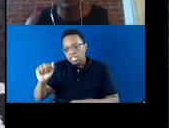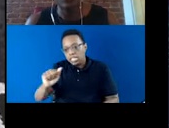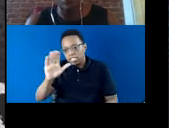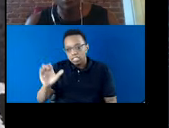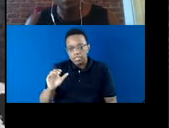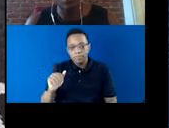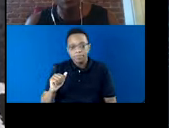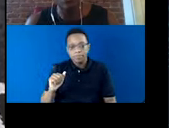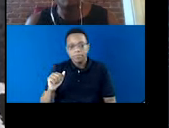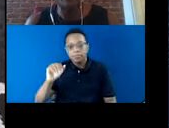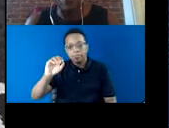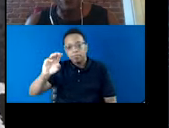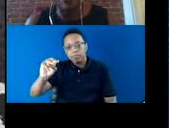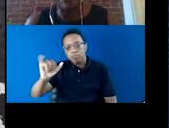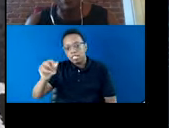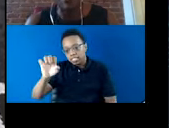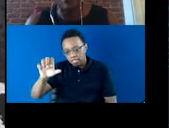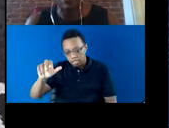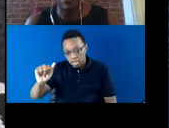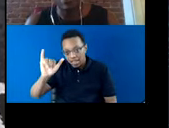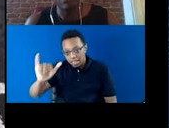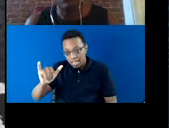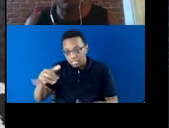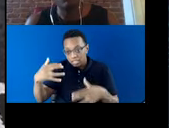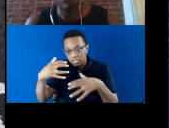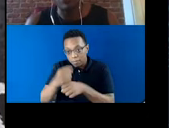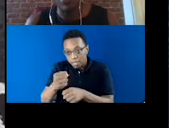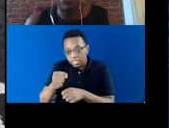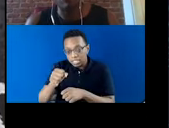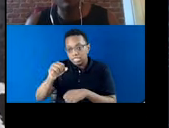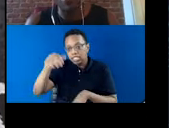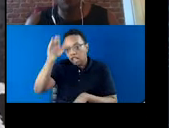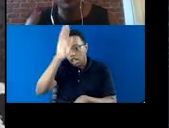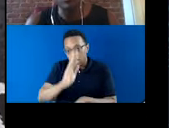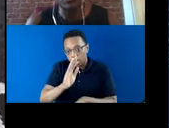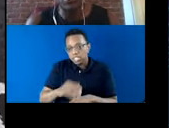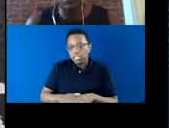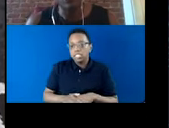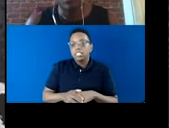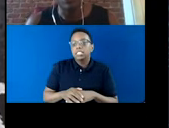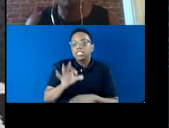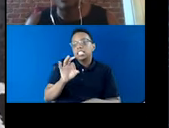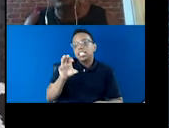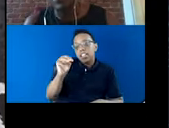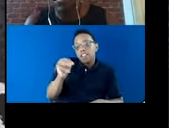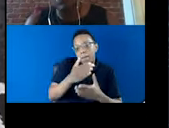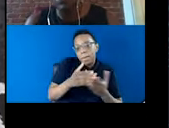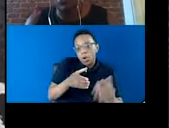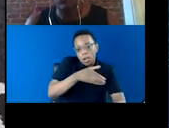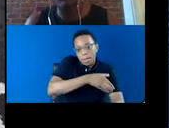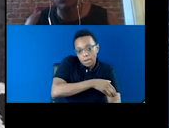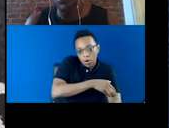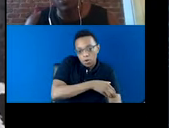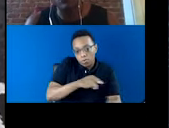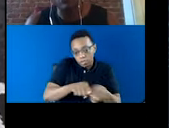that is a composite deity of the feminine aspect of power, Shakti, and the masculine aspect